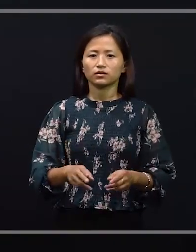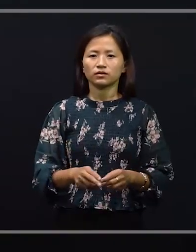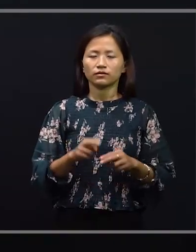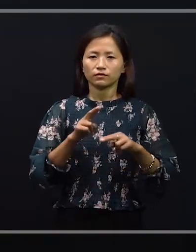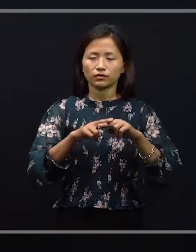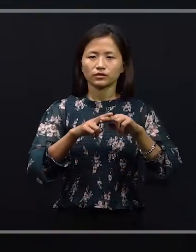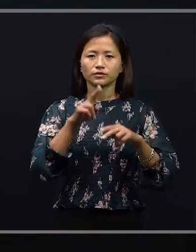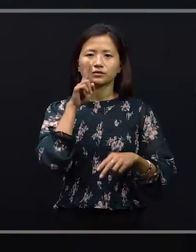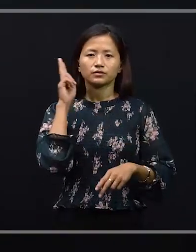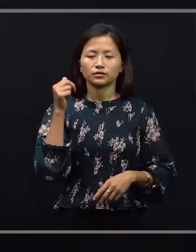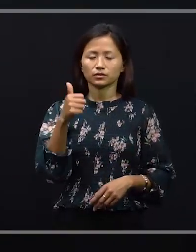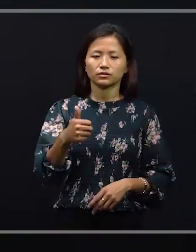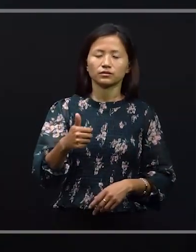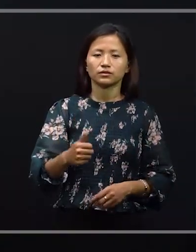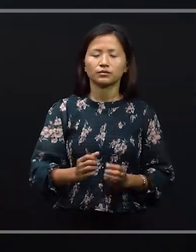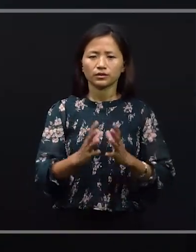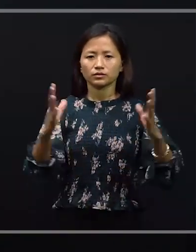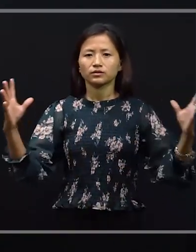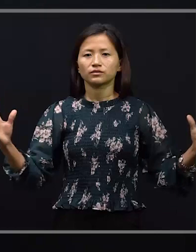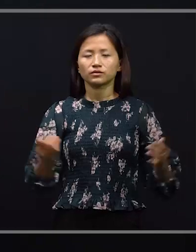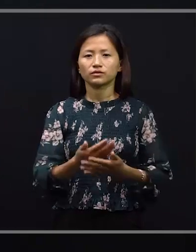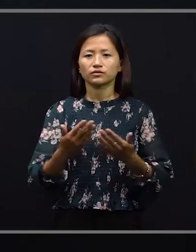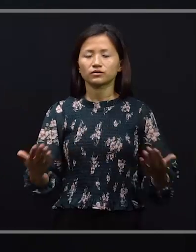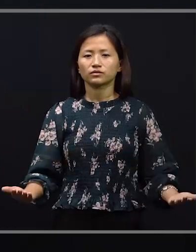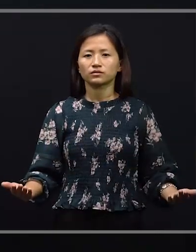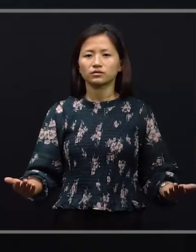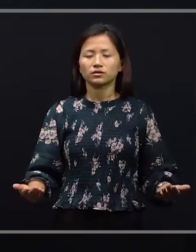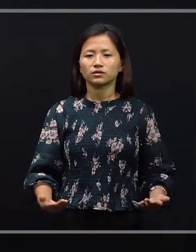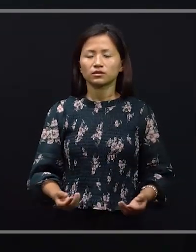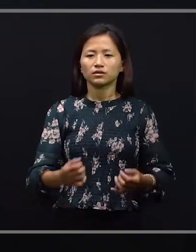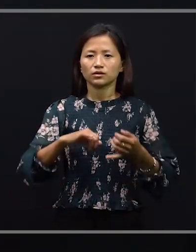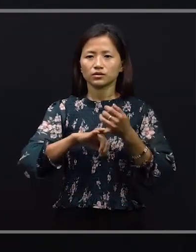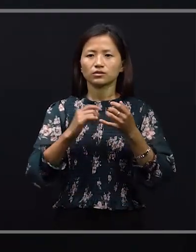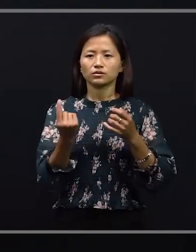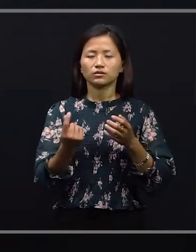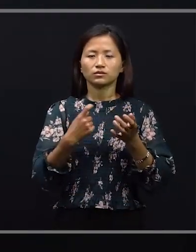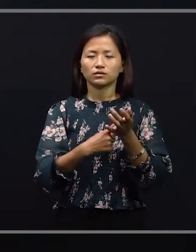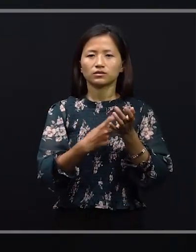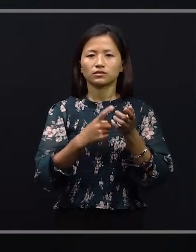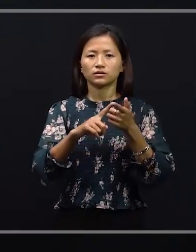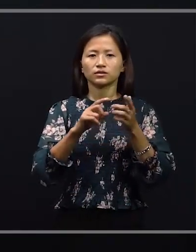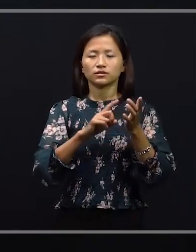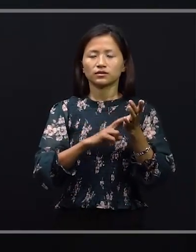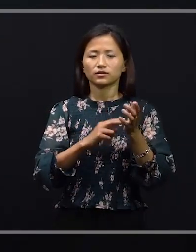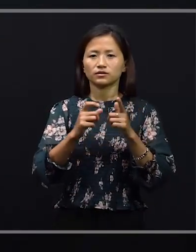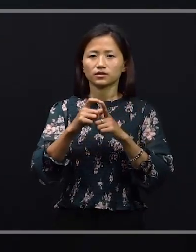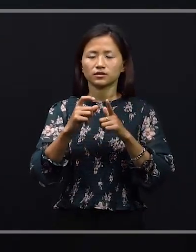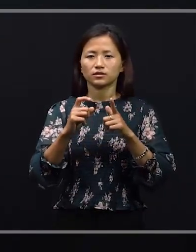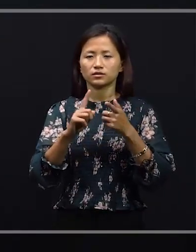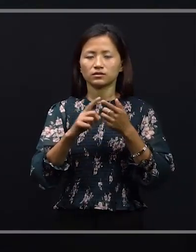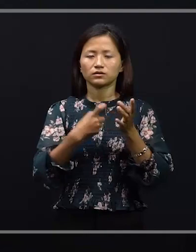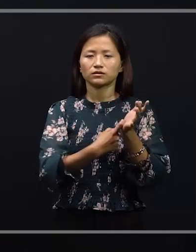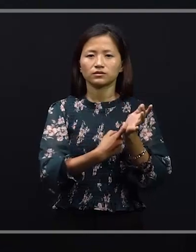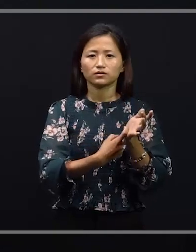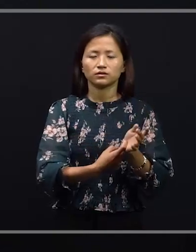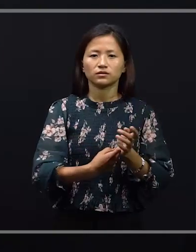Then many of them, what they did was they even surrendered their titles. Okay, here when I say title, we